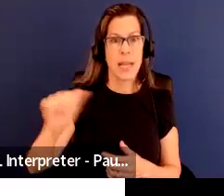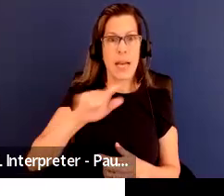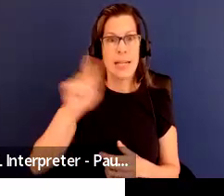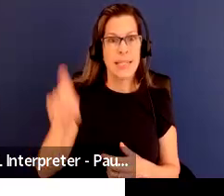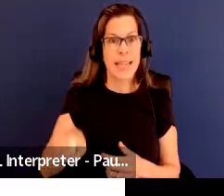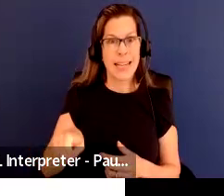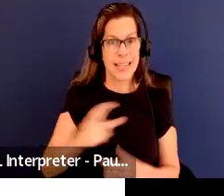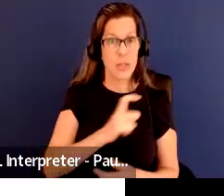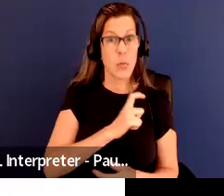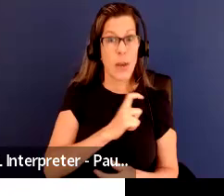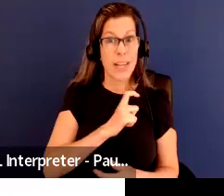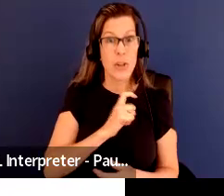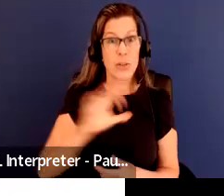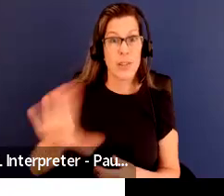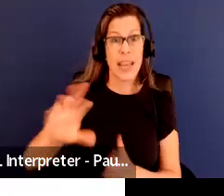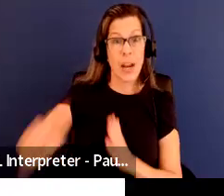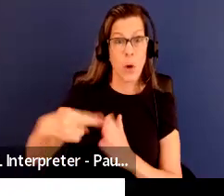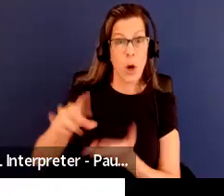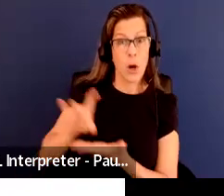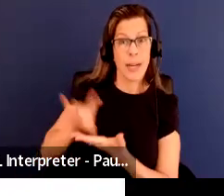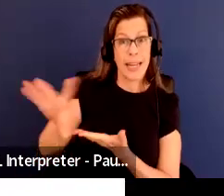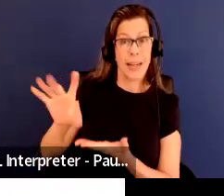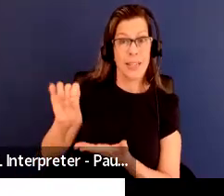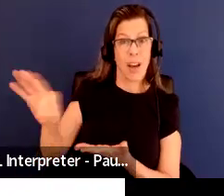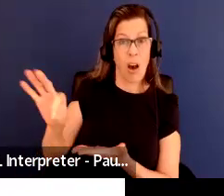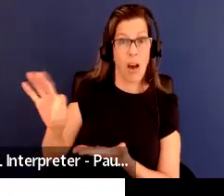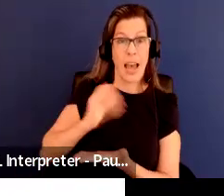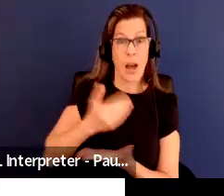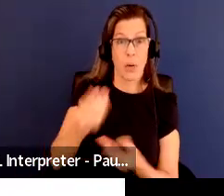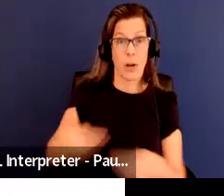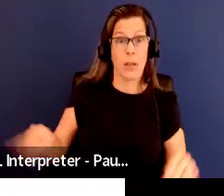off our land. And they have,